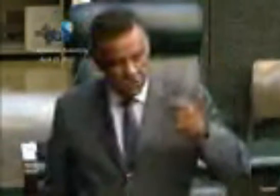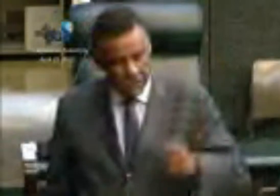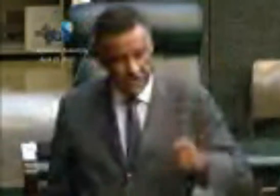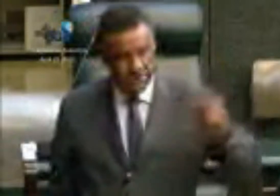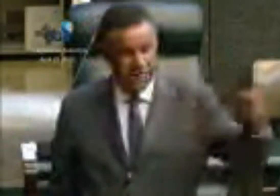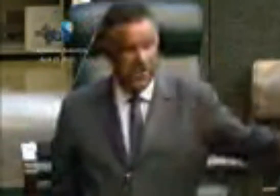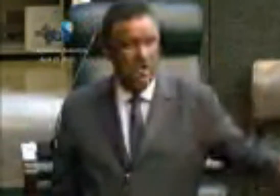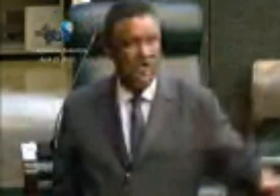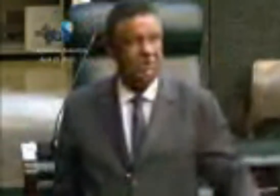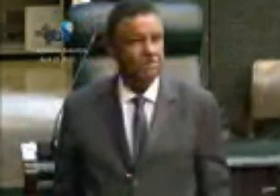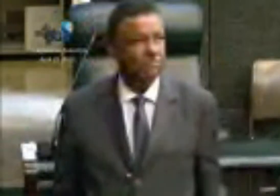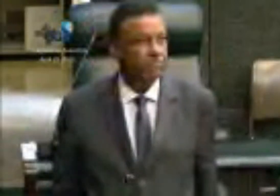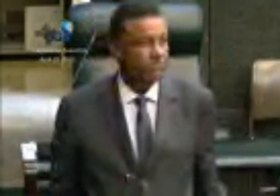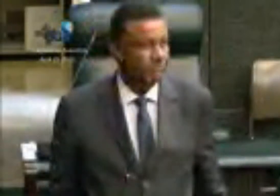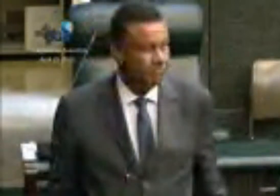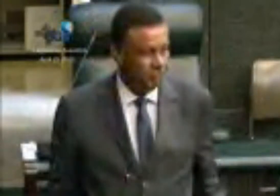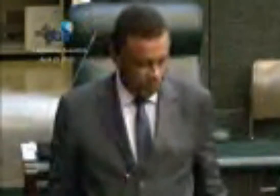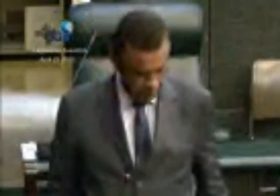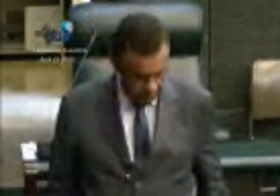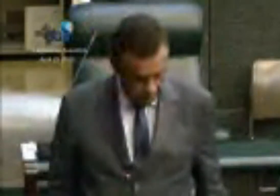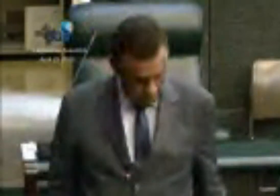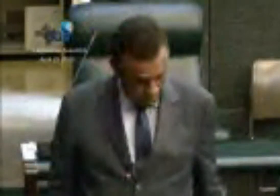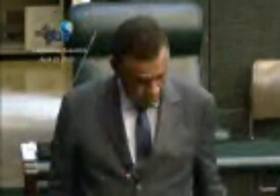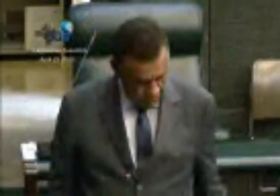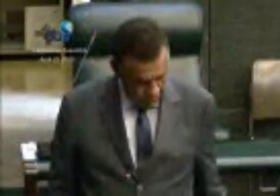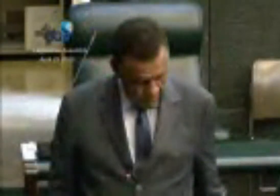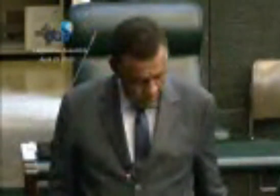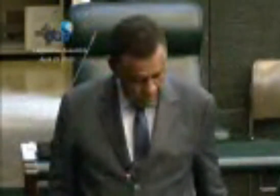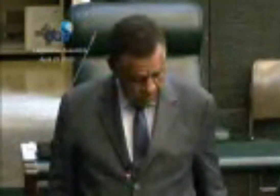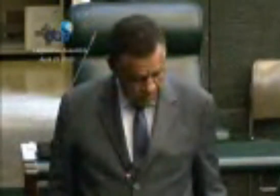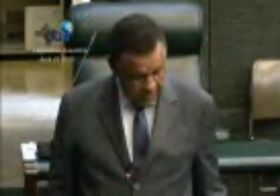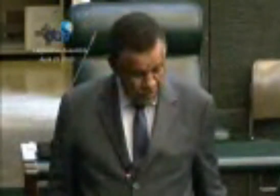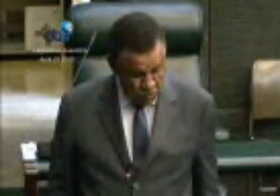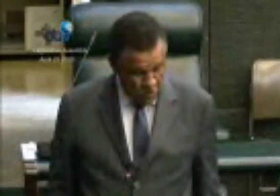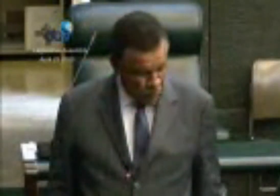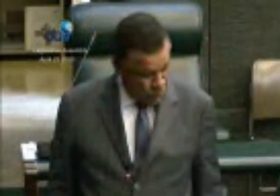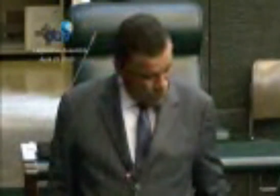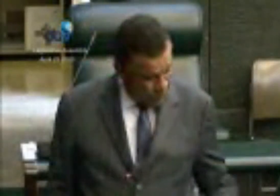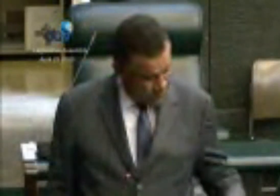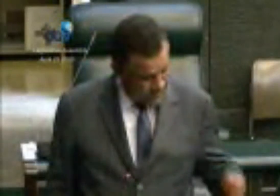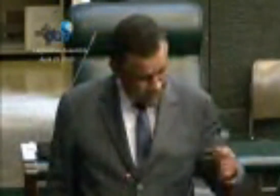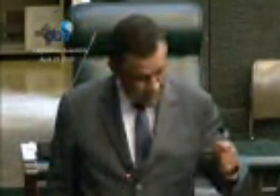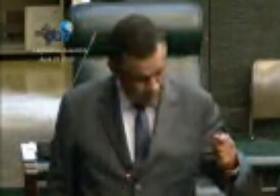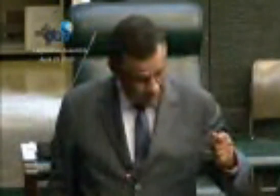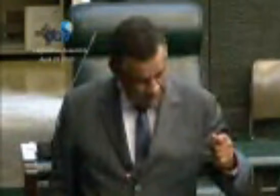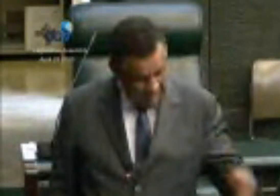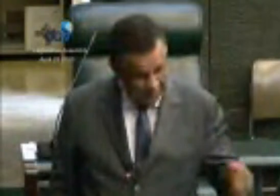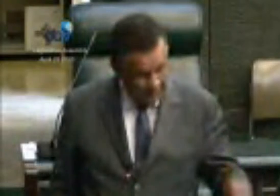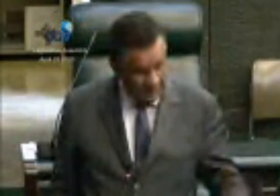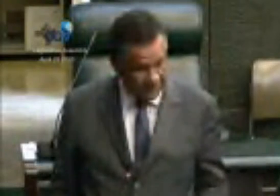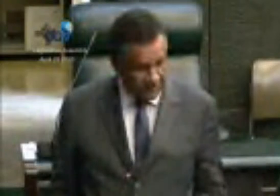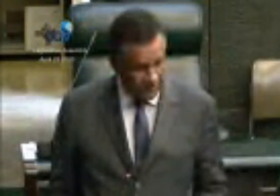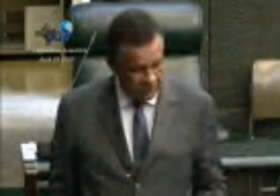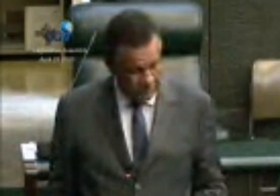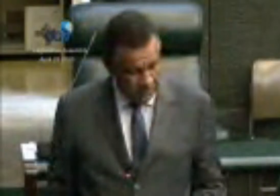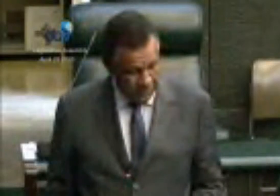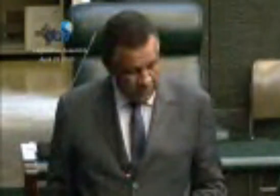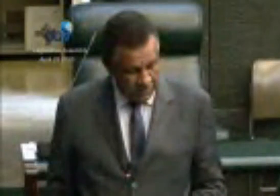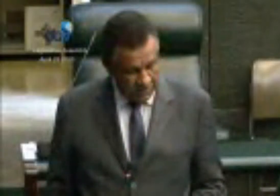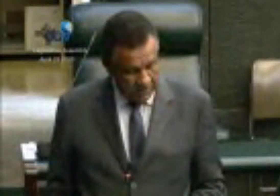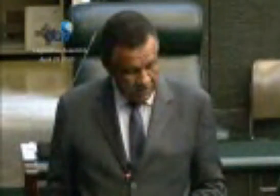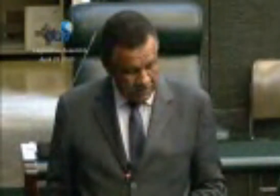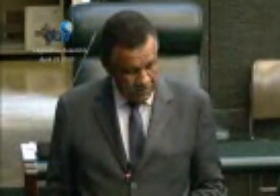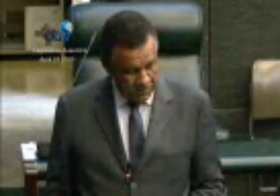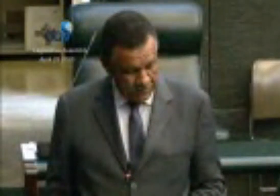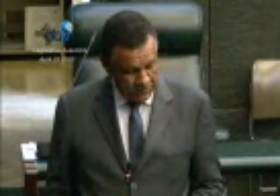I know how that lady feels. Someone called up on the radio